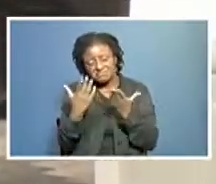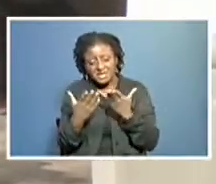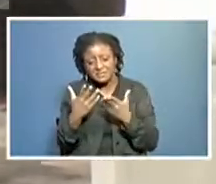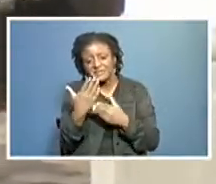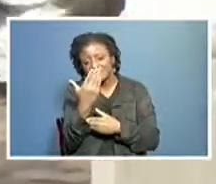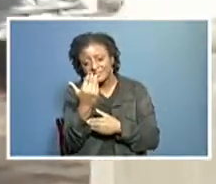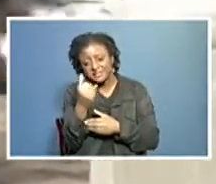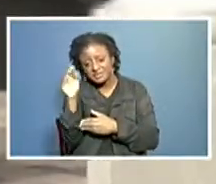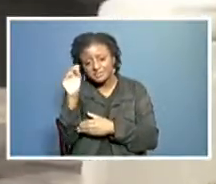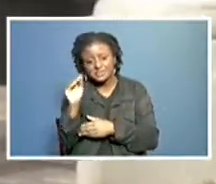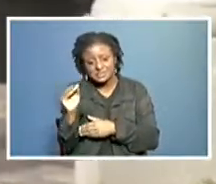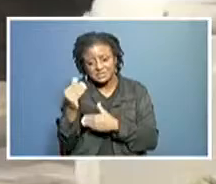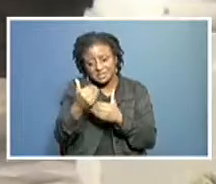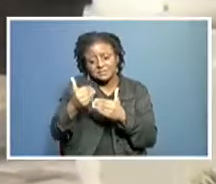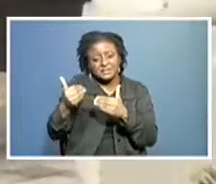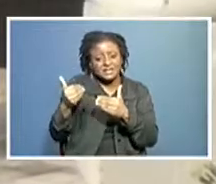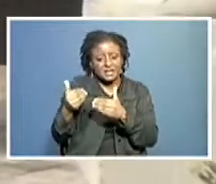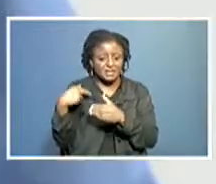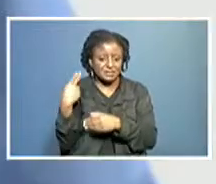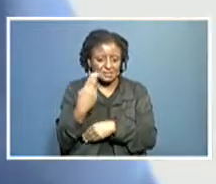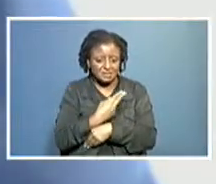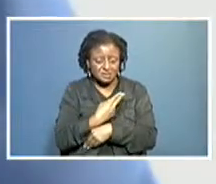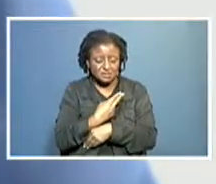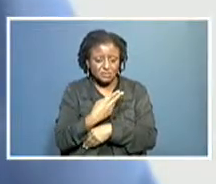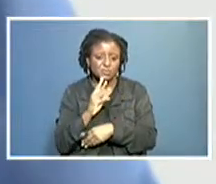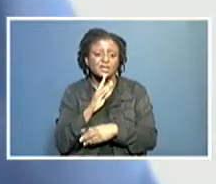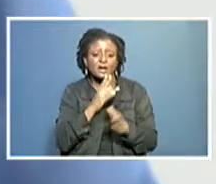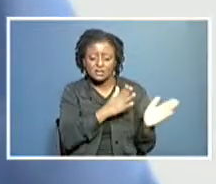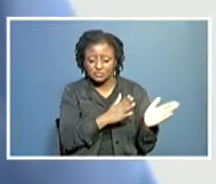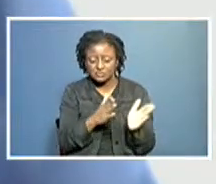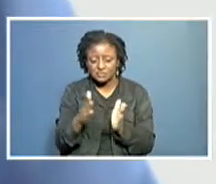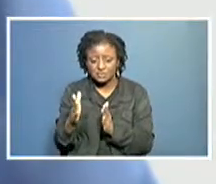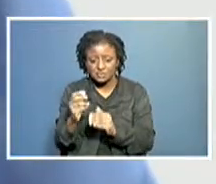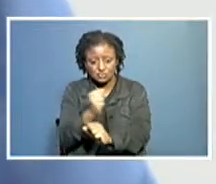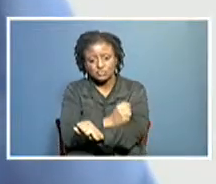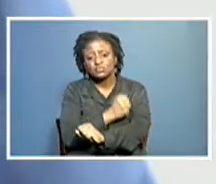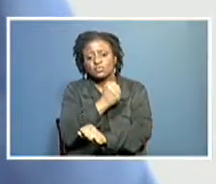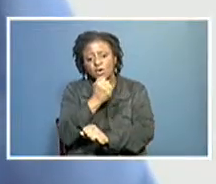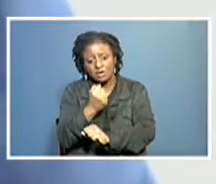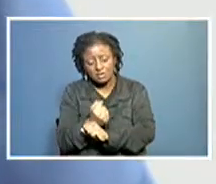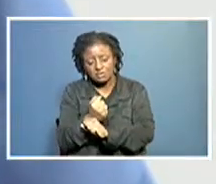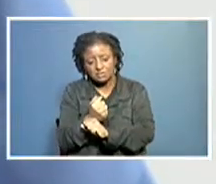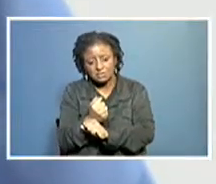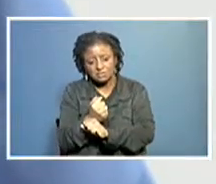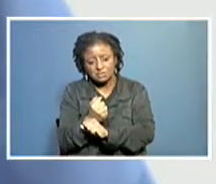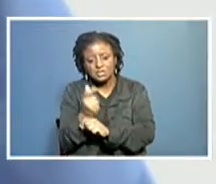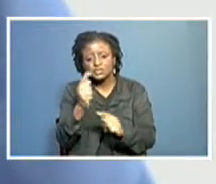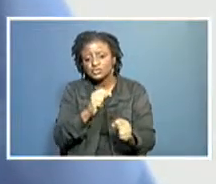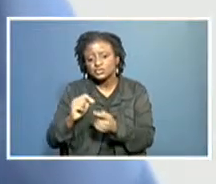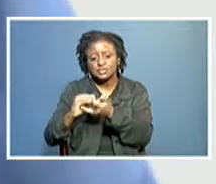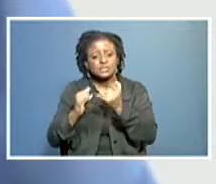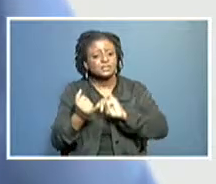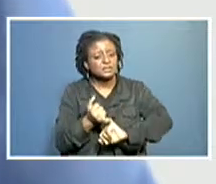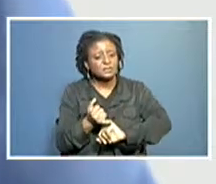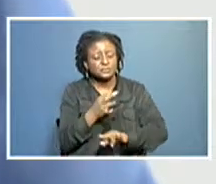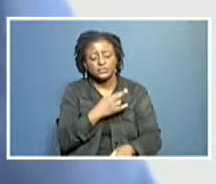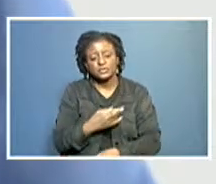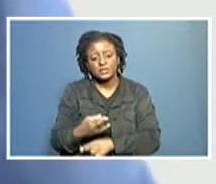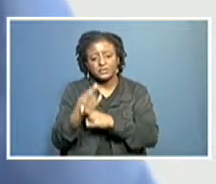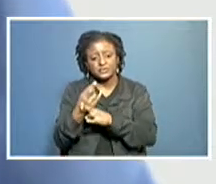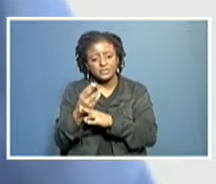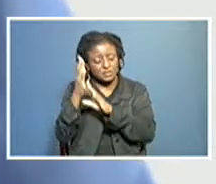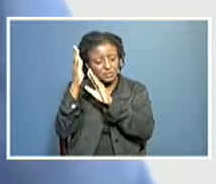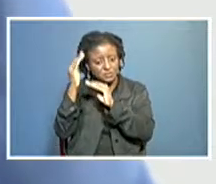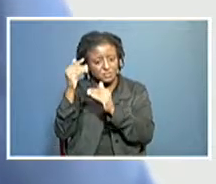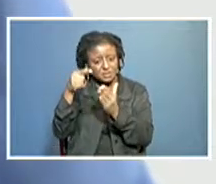behind us. But the reality of it is that we are trending very strong in terms of tourism recovery. And we're looking and